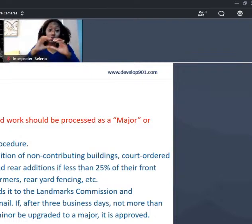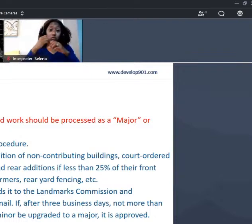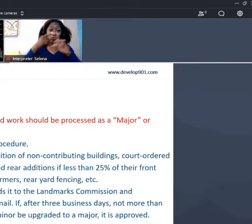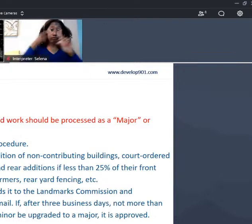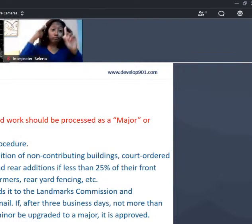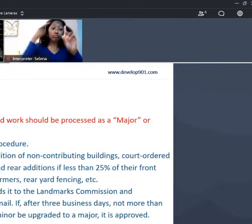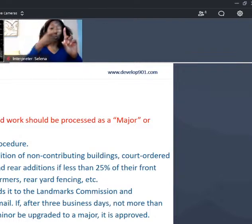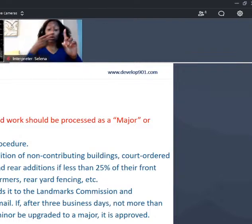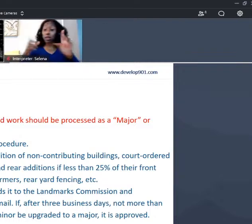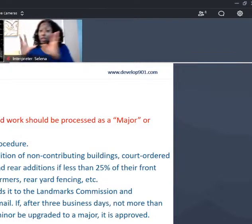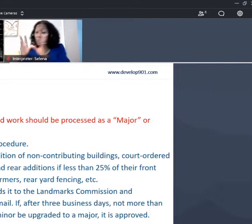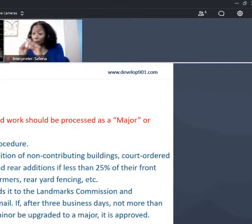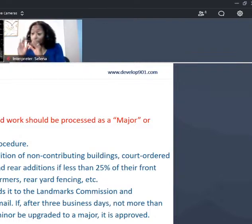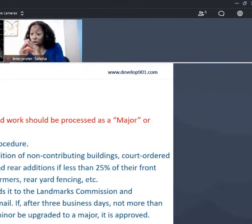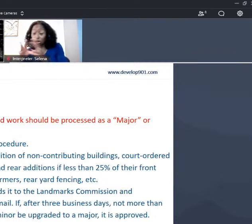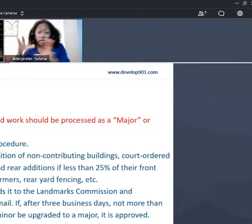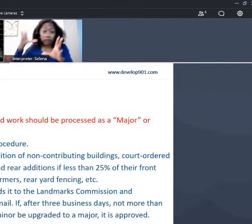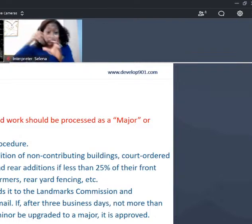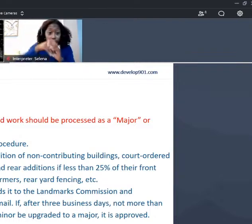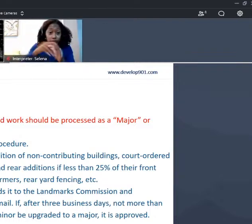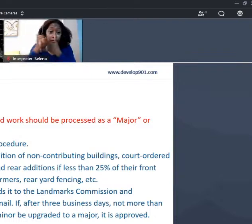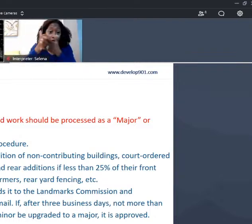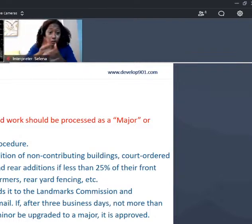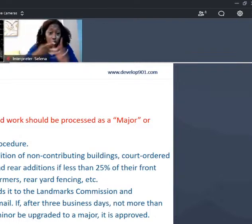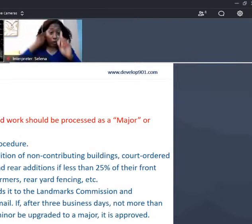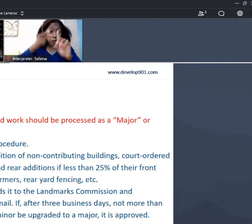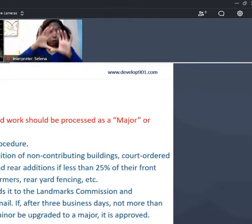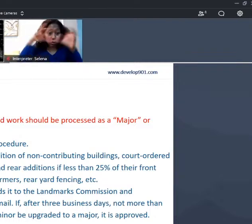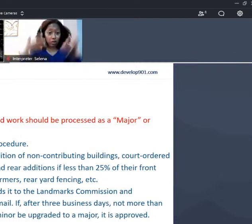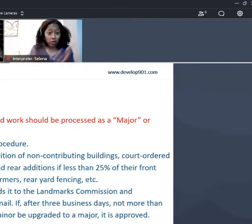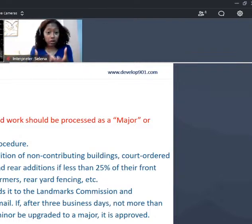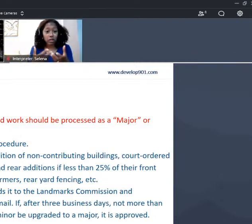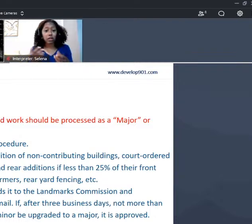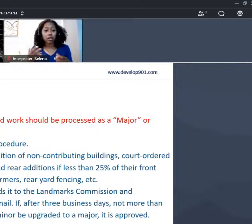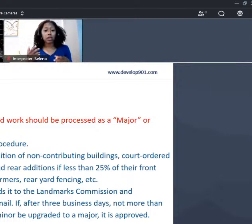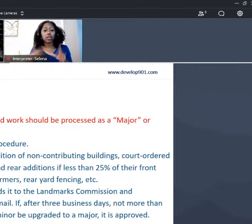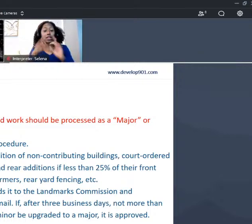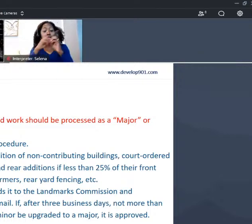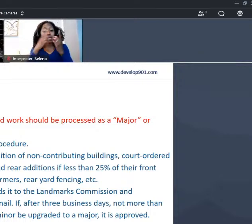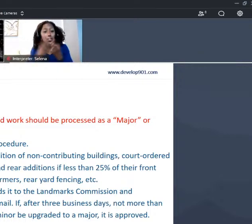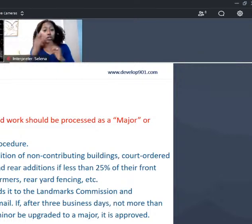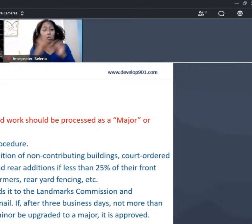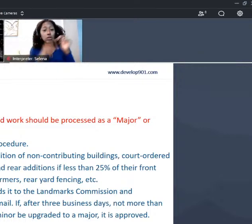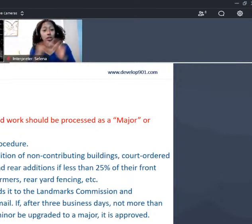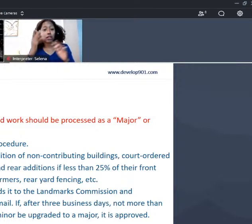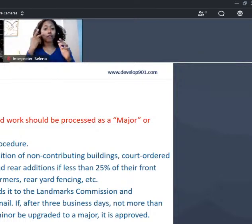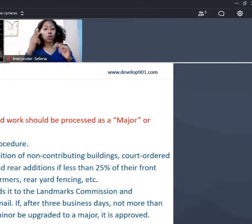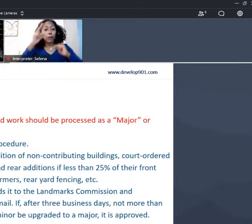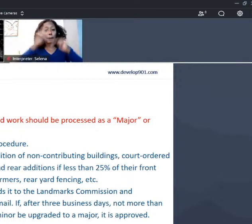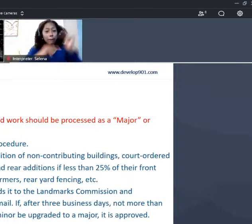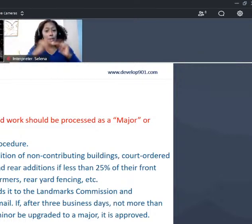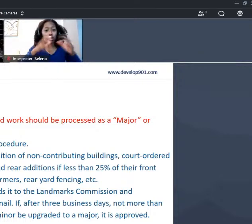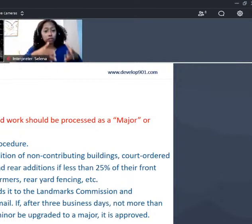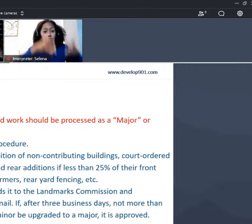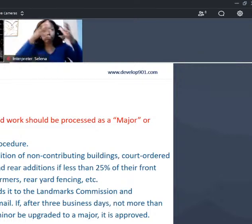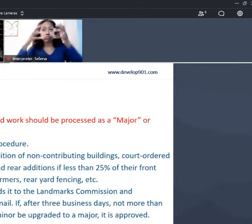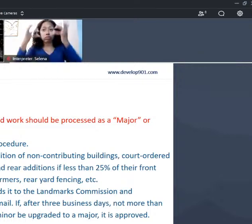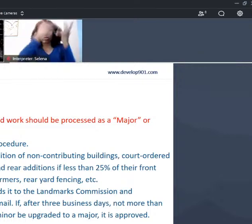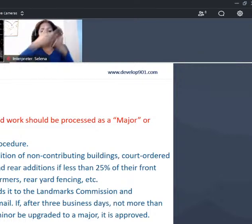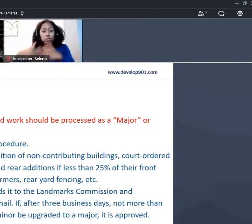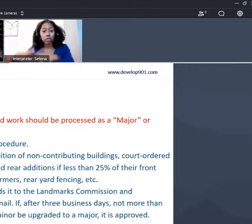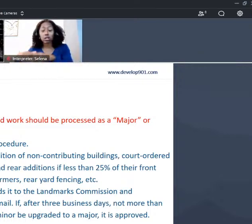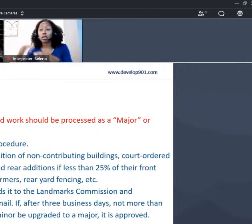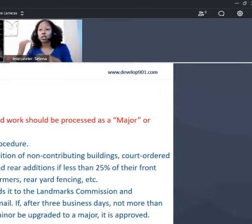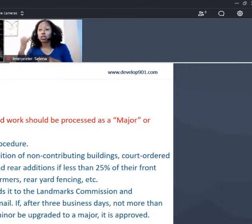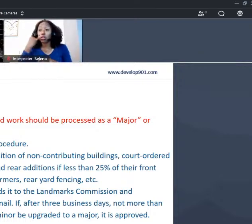in all instances, the district was created for some architectural cohesive reason. So when you are amending a